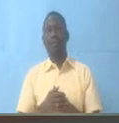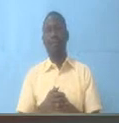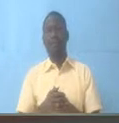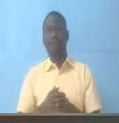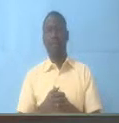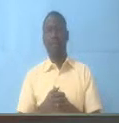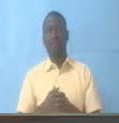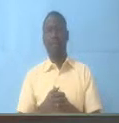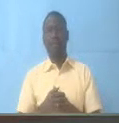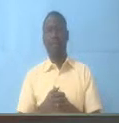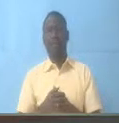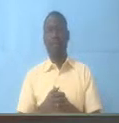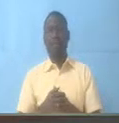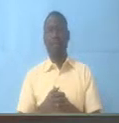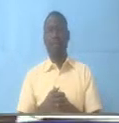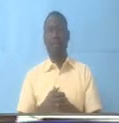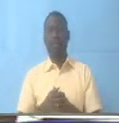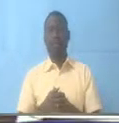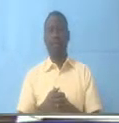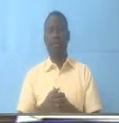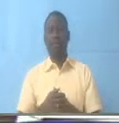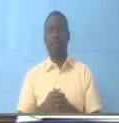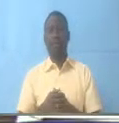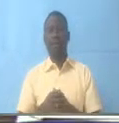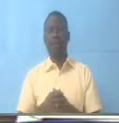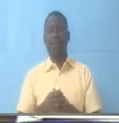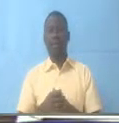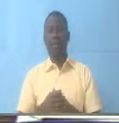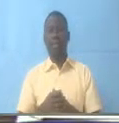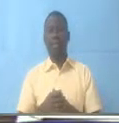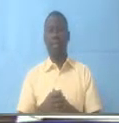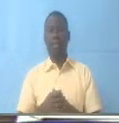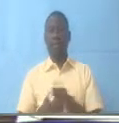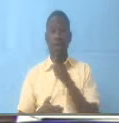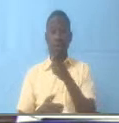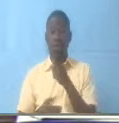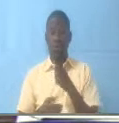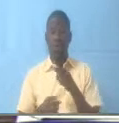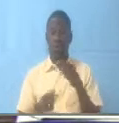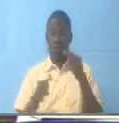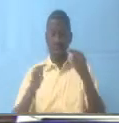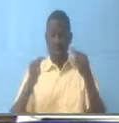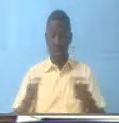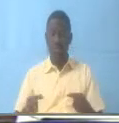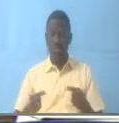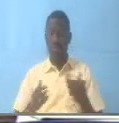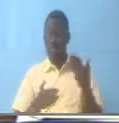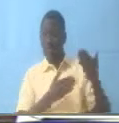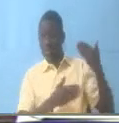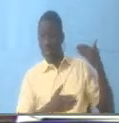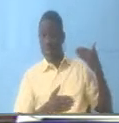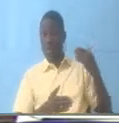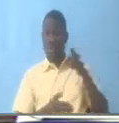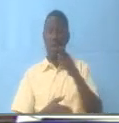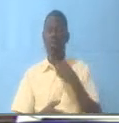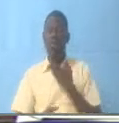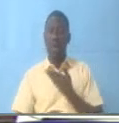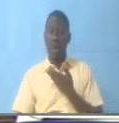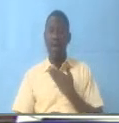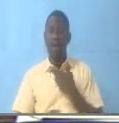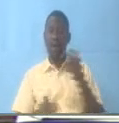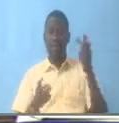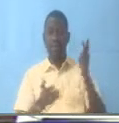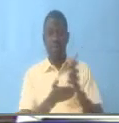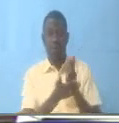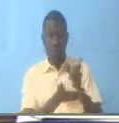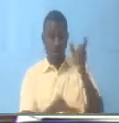nii ñoom ñoo leen fetal. You just testified not long ago that you had witnesses come in